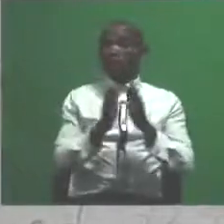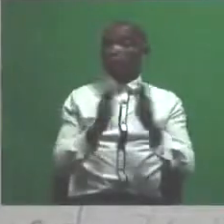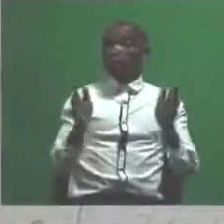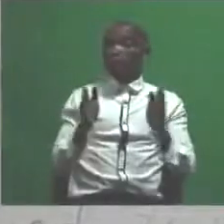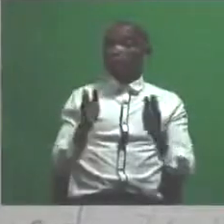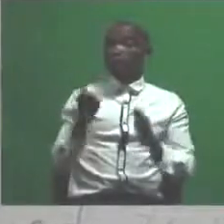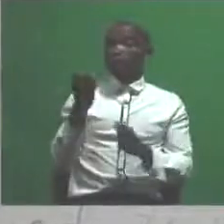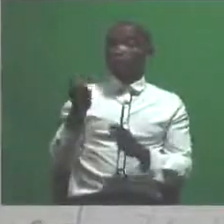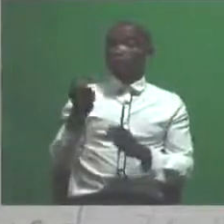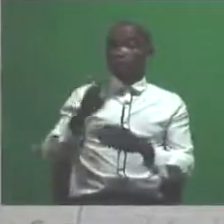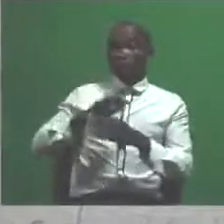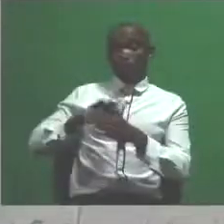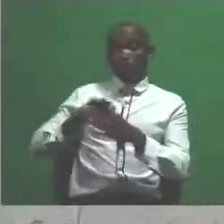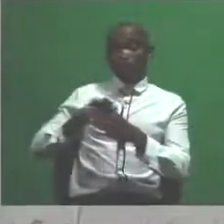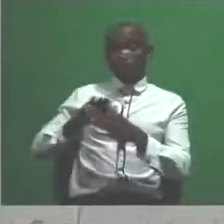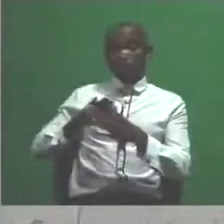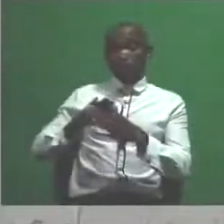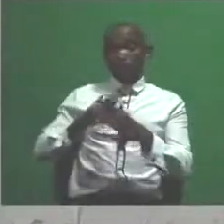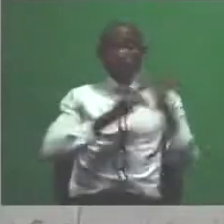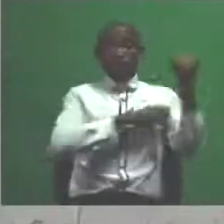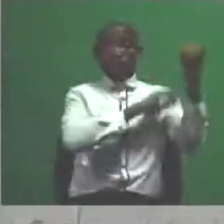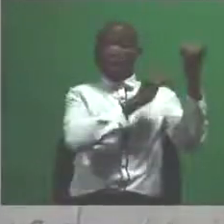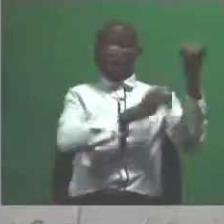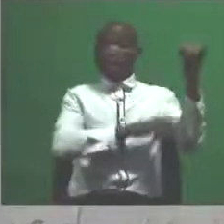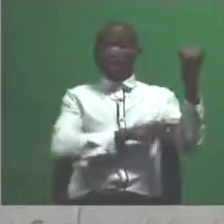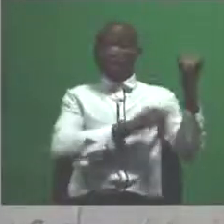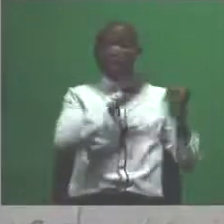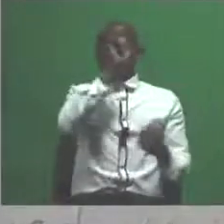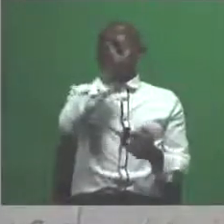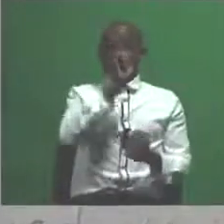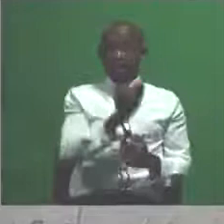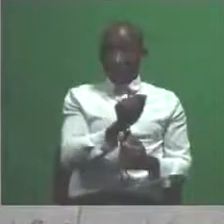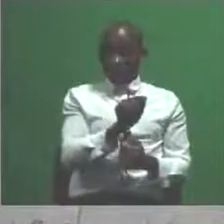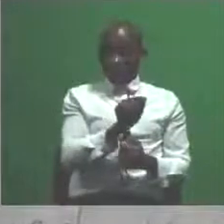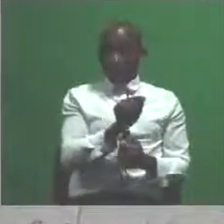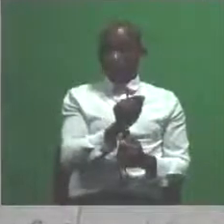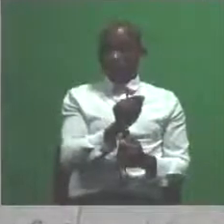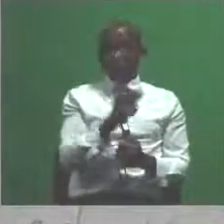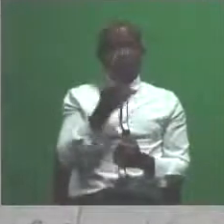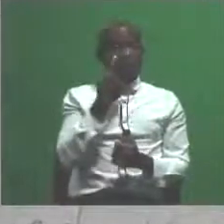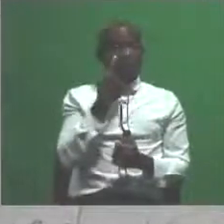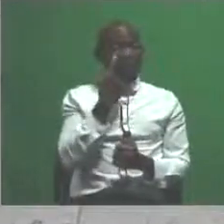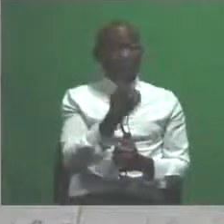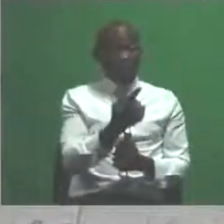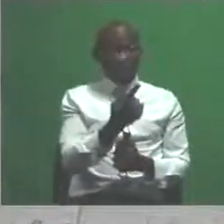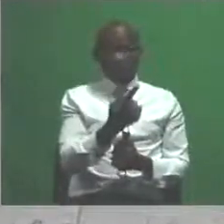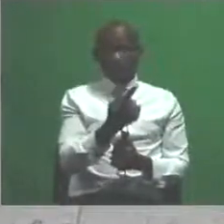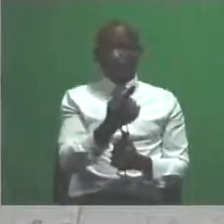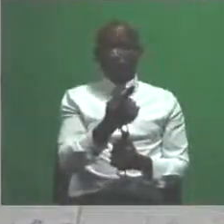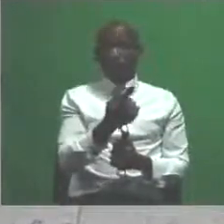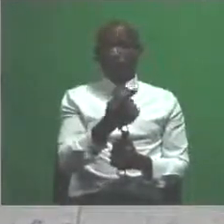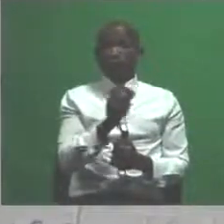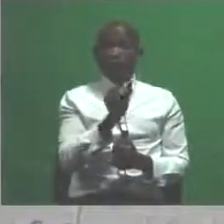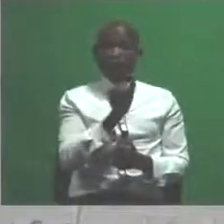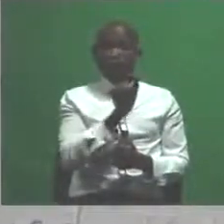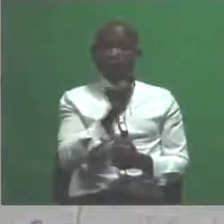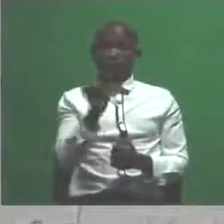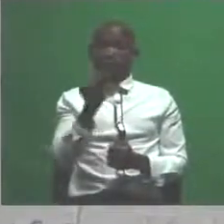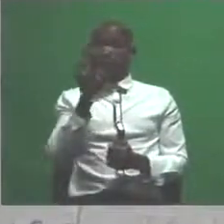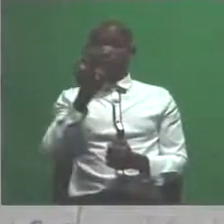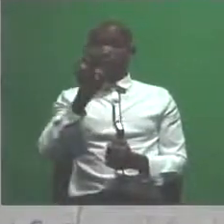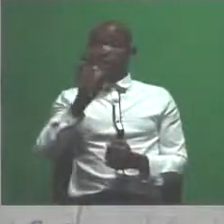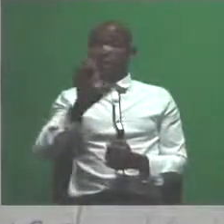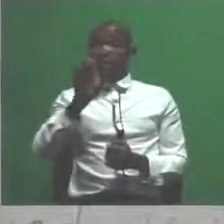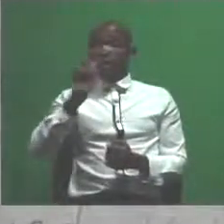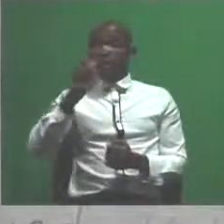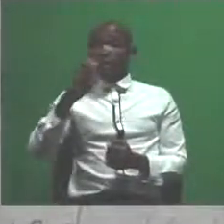using this line of energy, we see that on the reactants, the energy